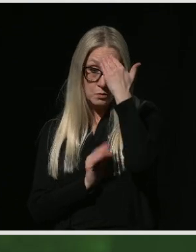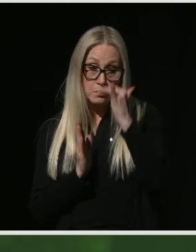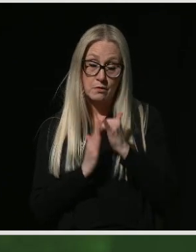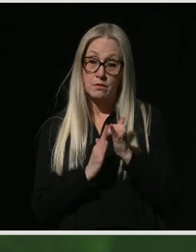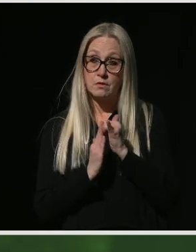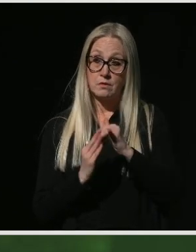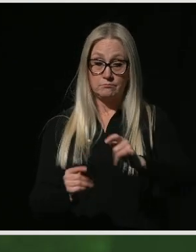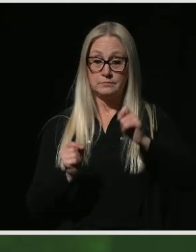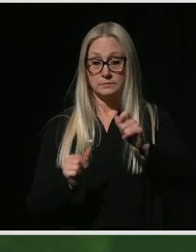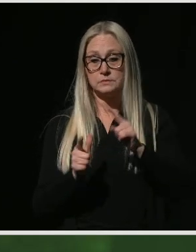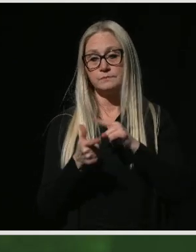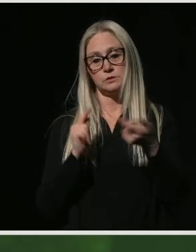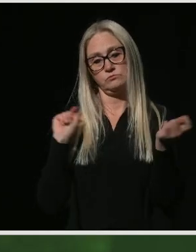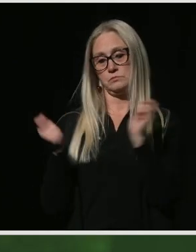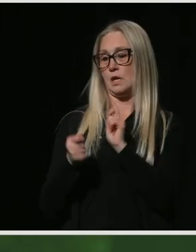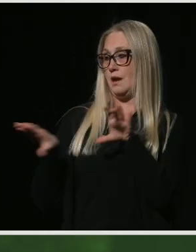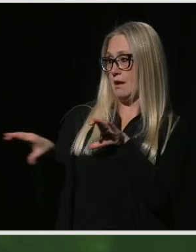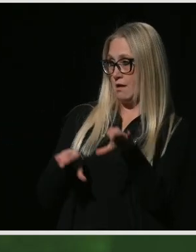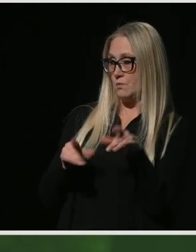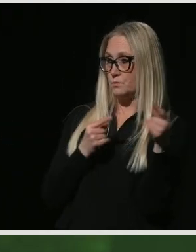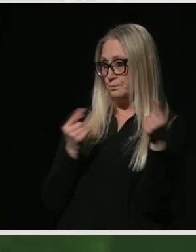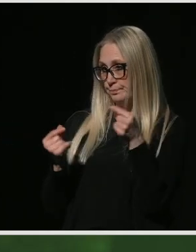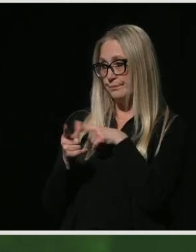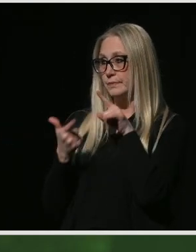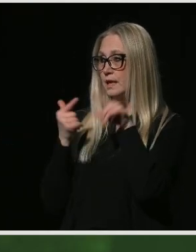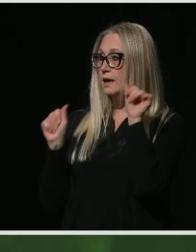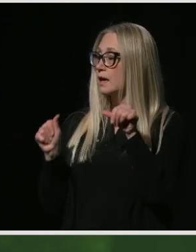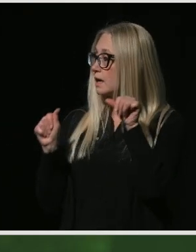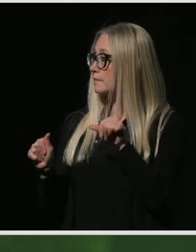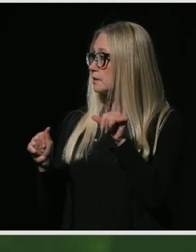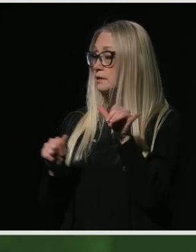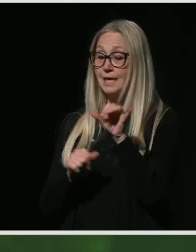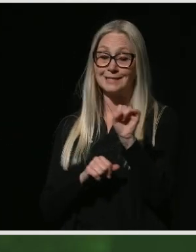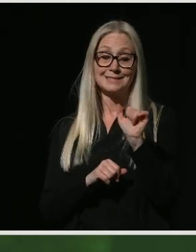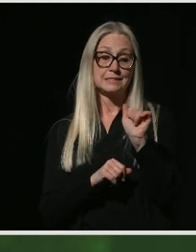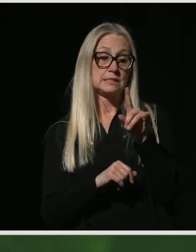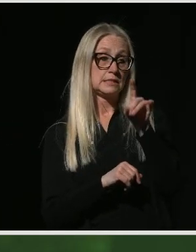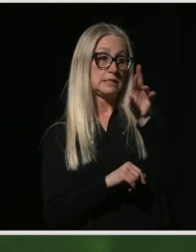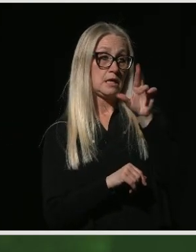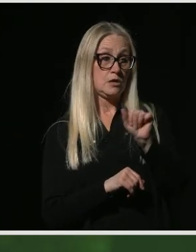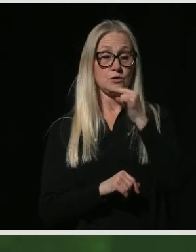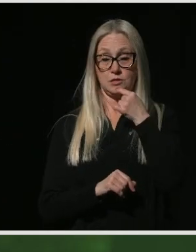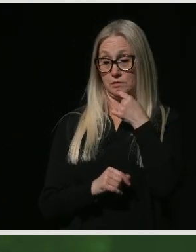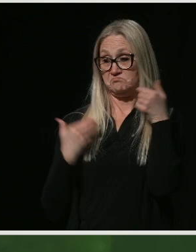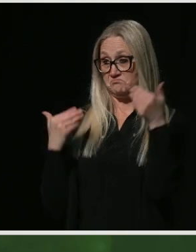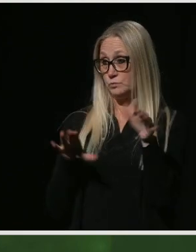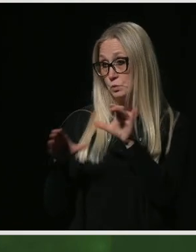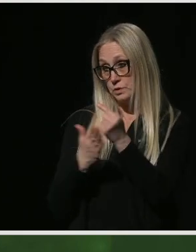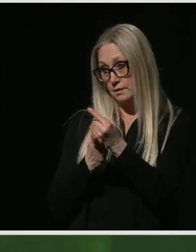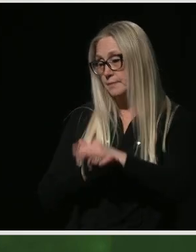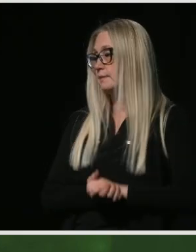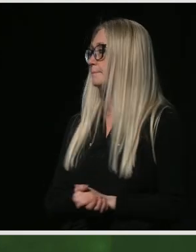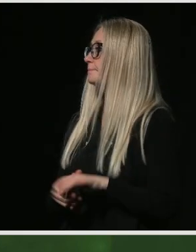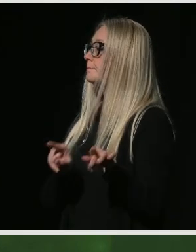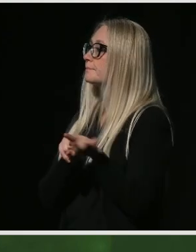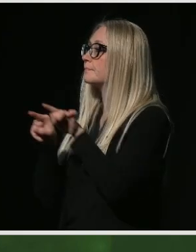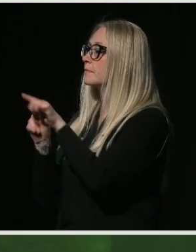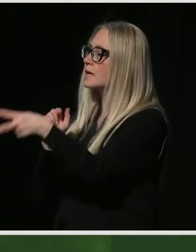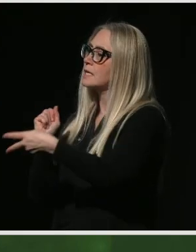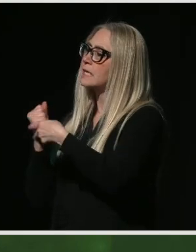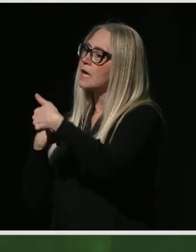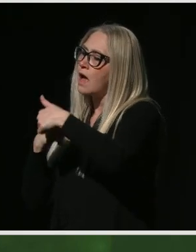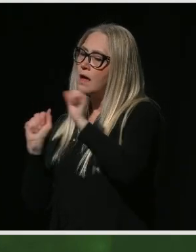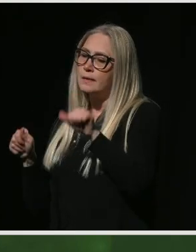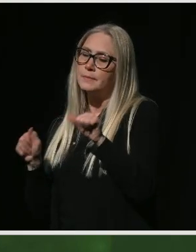action and be able to, like Cassandra said, actually do something. It also saves a lot of time being able